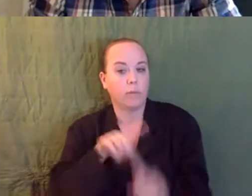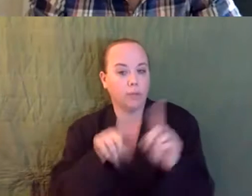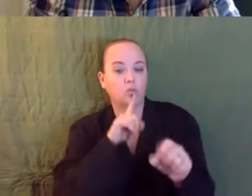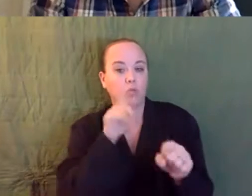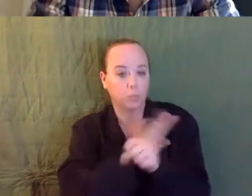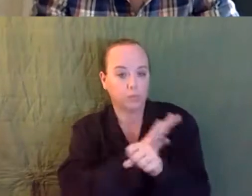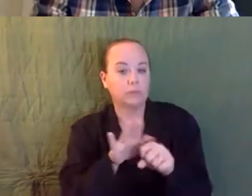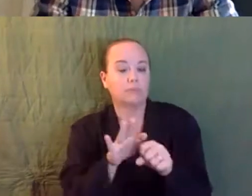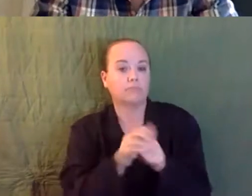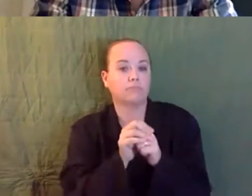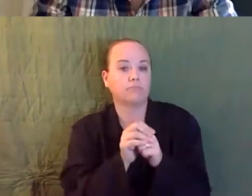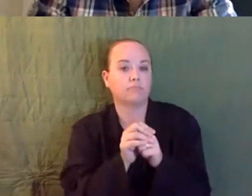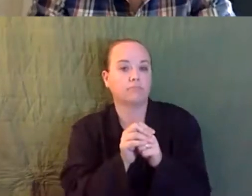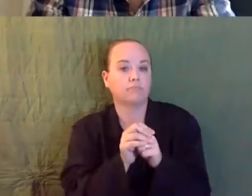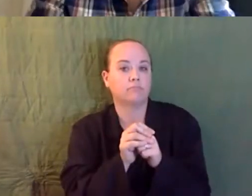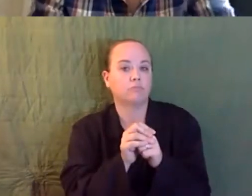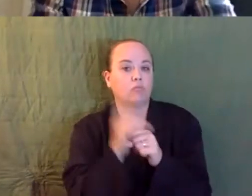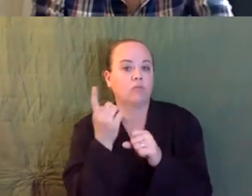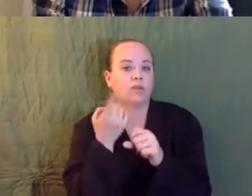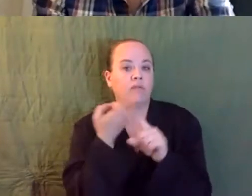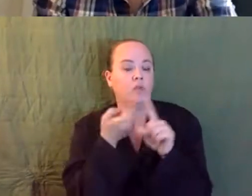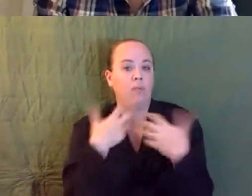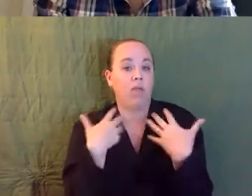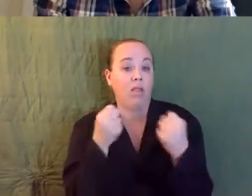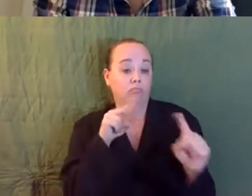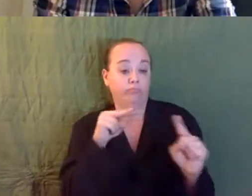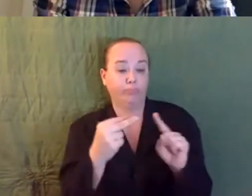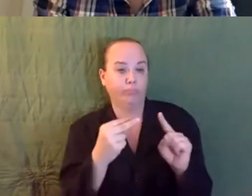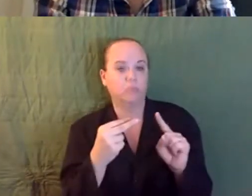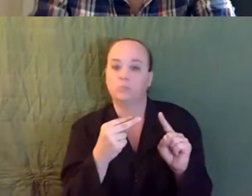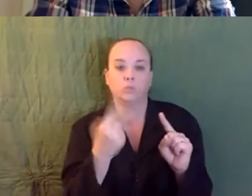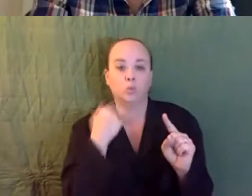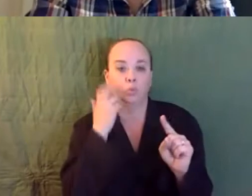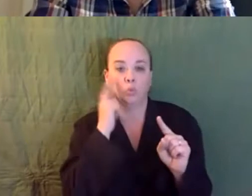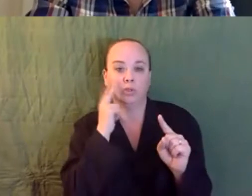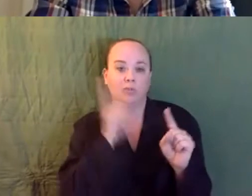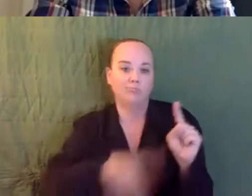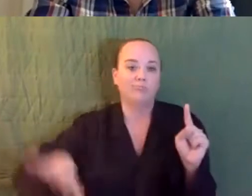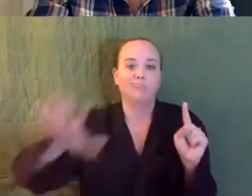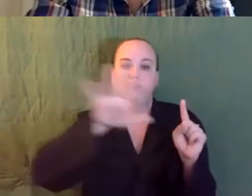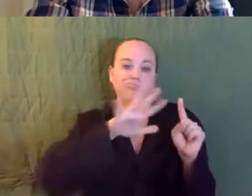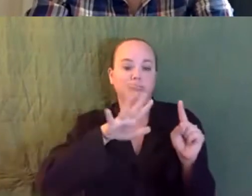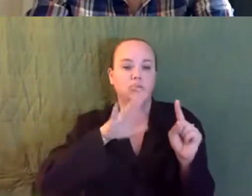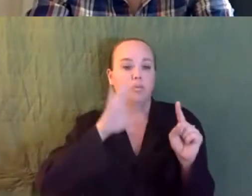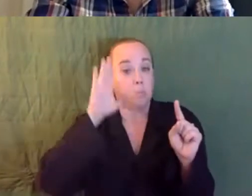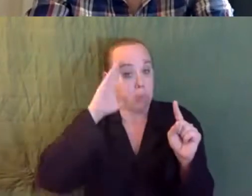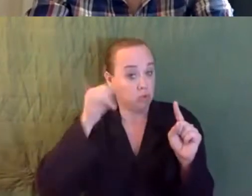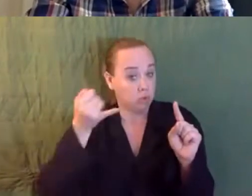something from a health standpoint that we see everywhere. And so, Mr.